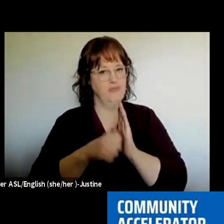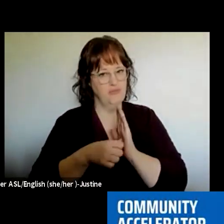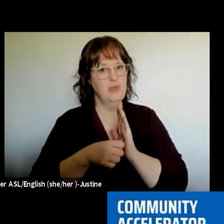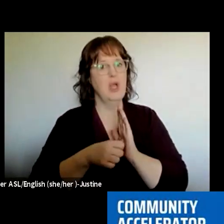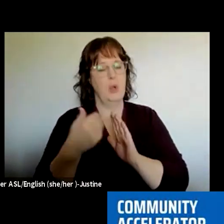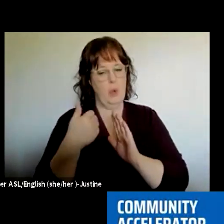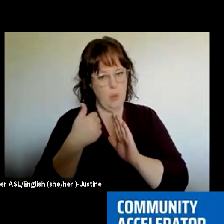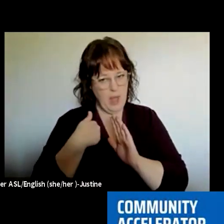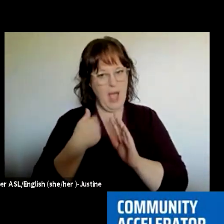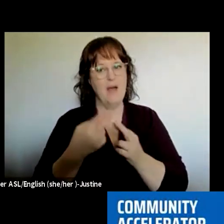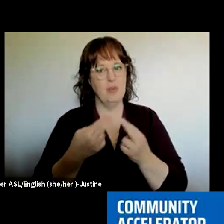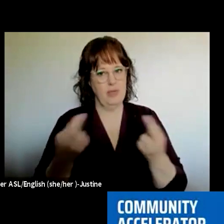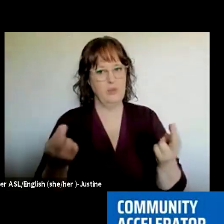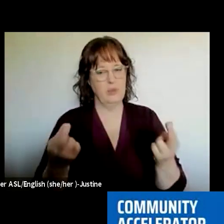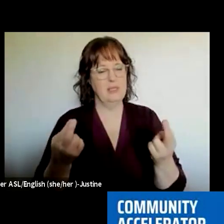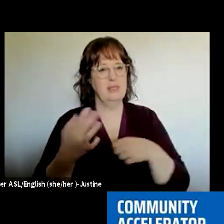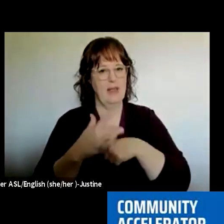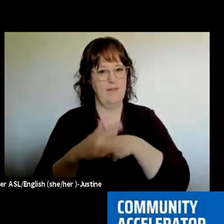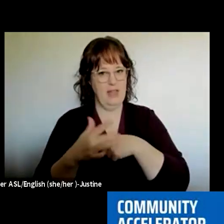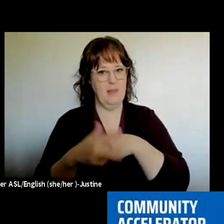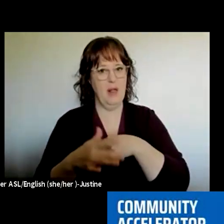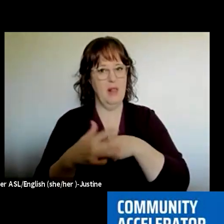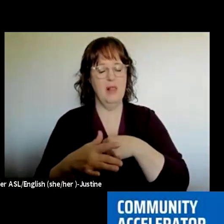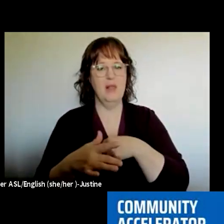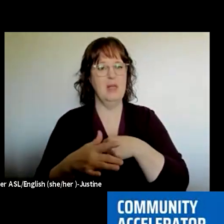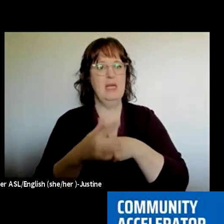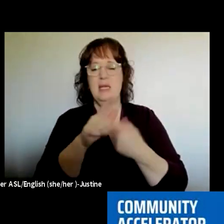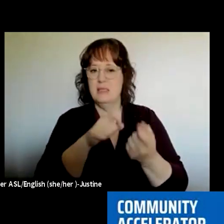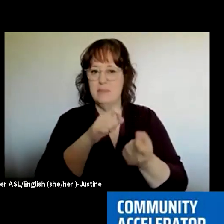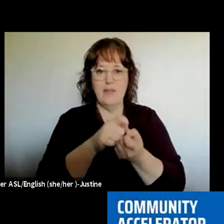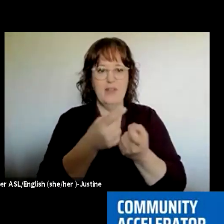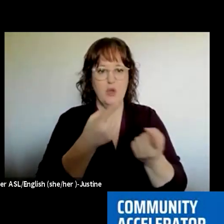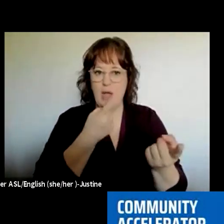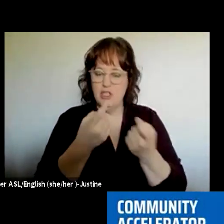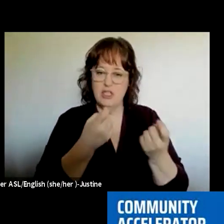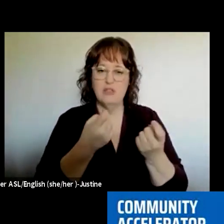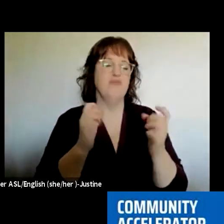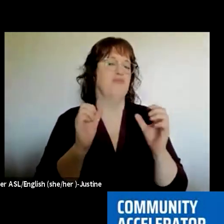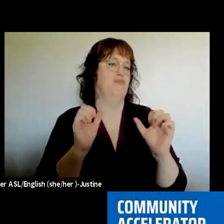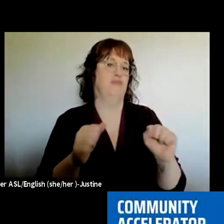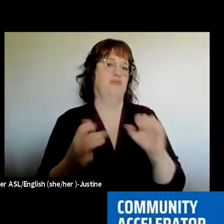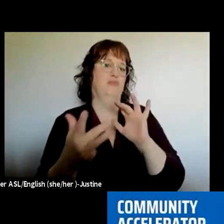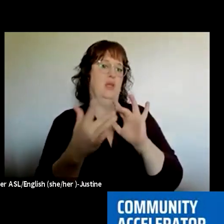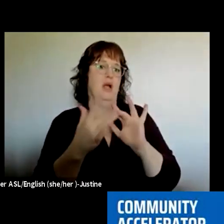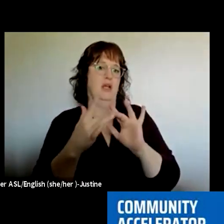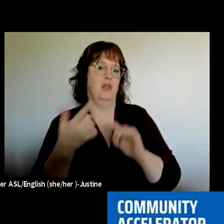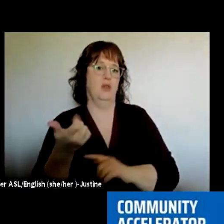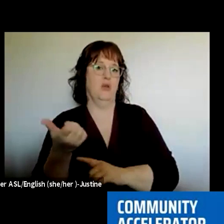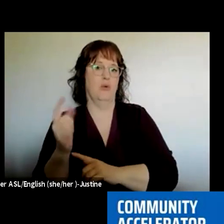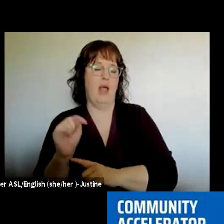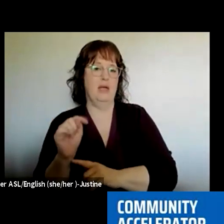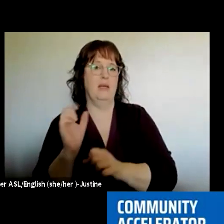are resources. If you have specific questions, please don't hesitate reaching out to our grant making team